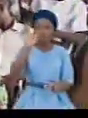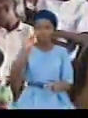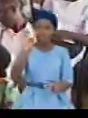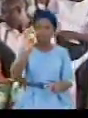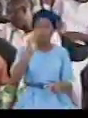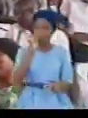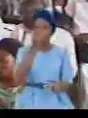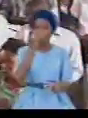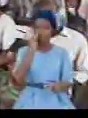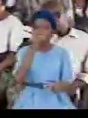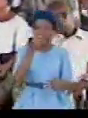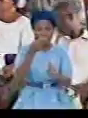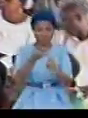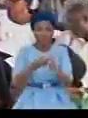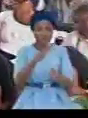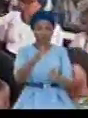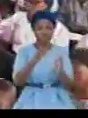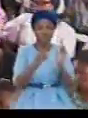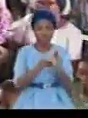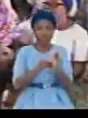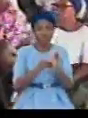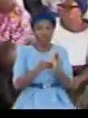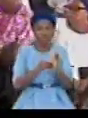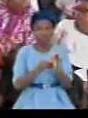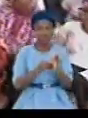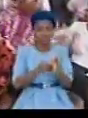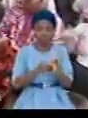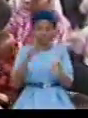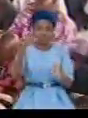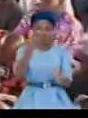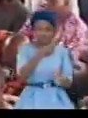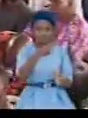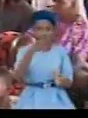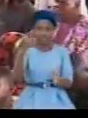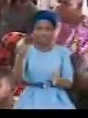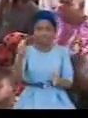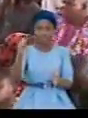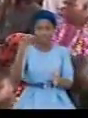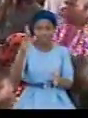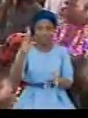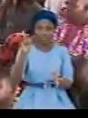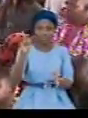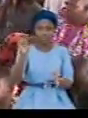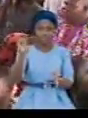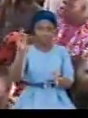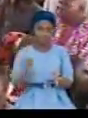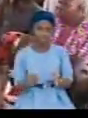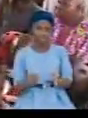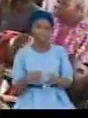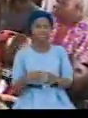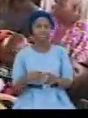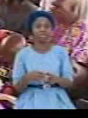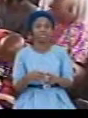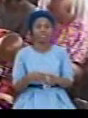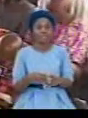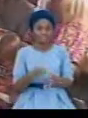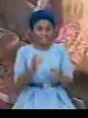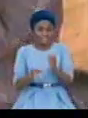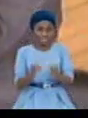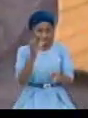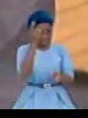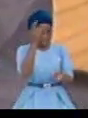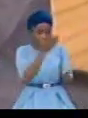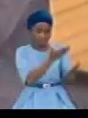that flower and it's from your garden, and they present it to you. And there's a lot of flower